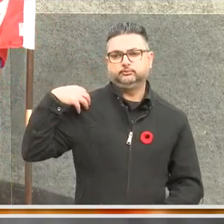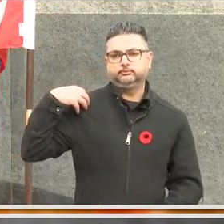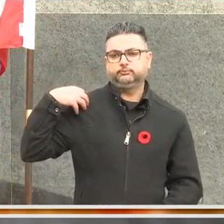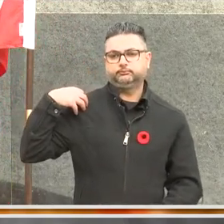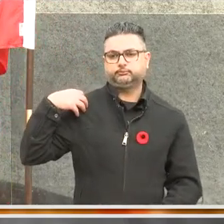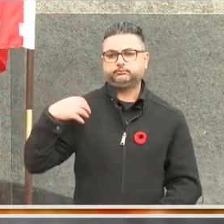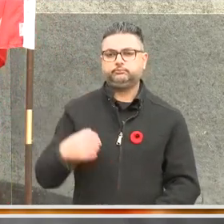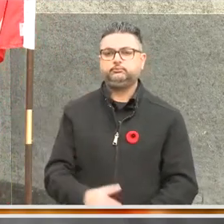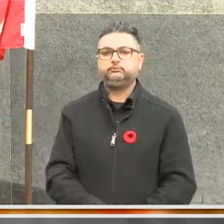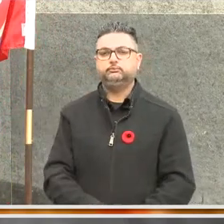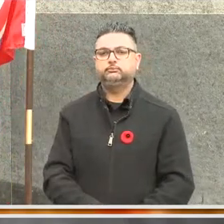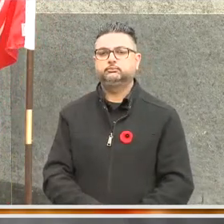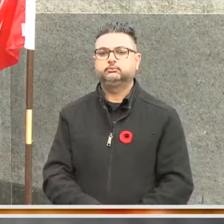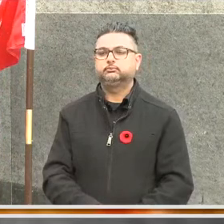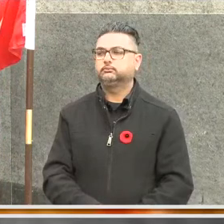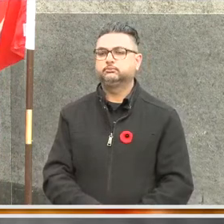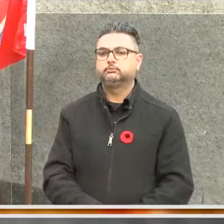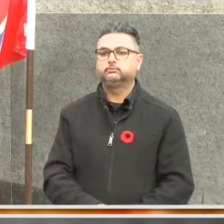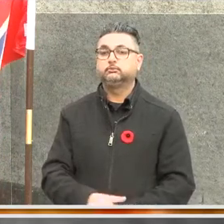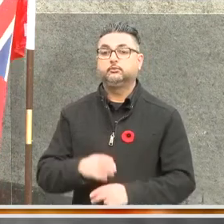will offer a prayer.